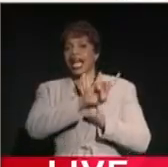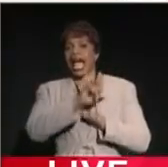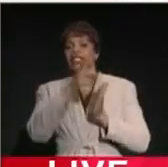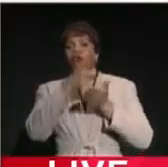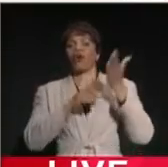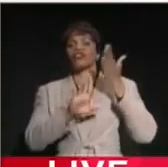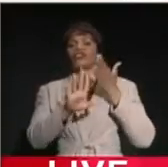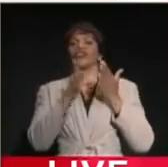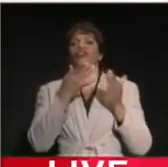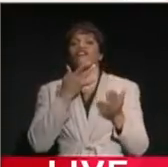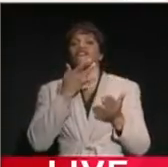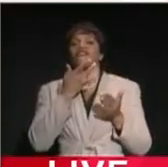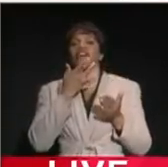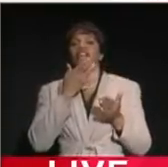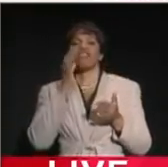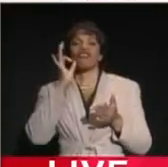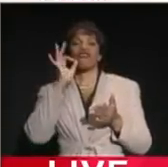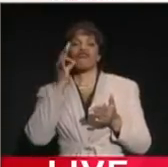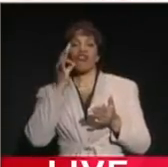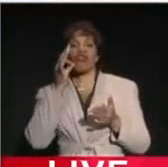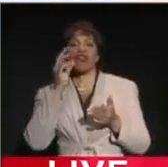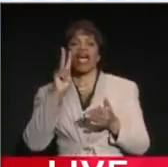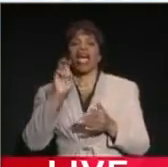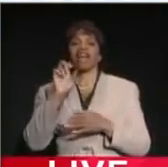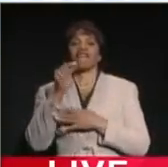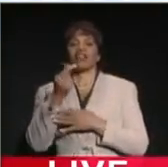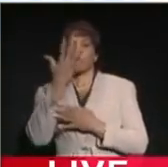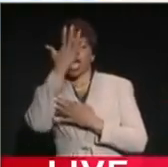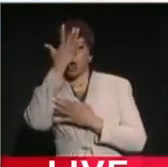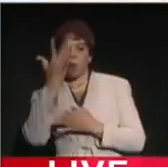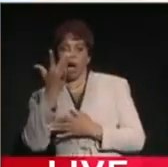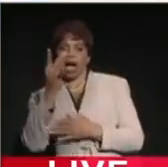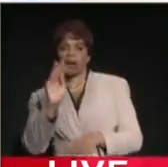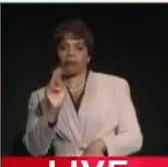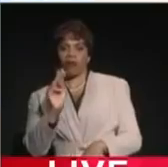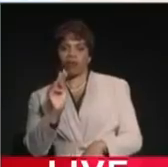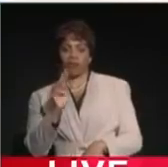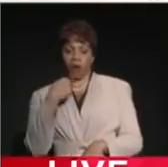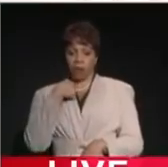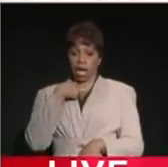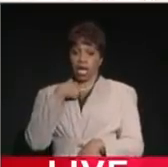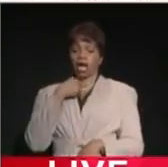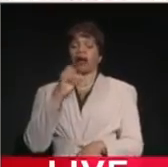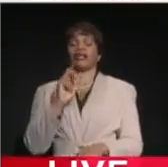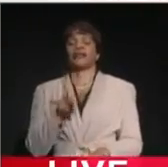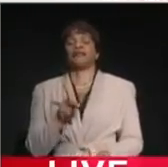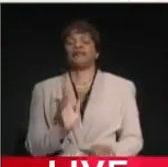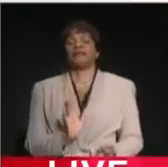fruit and vegetable, and why? Mr. Murphy. For me? Yeah. Oh.